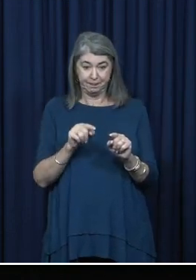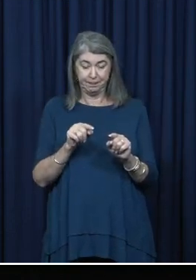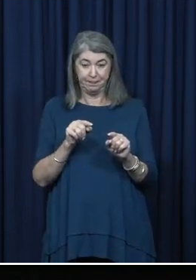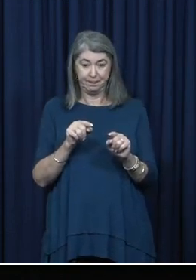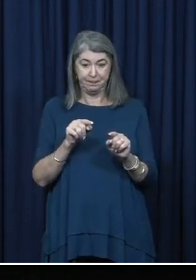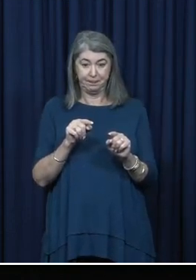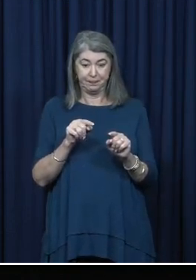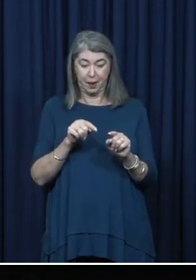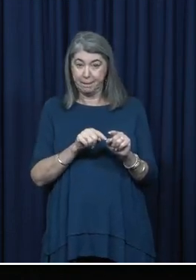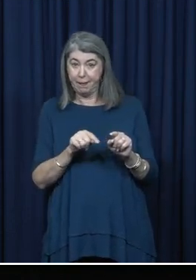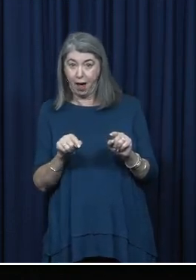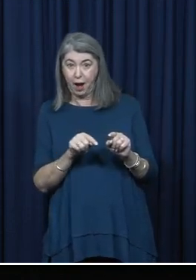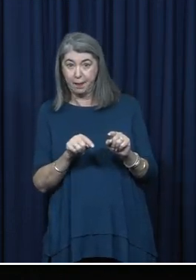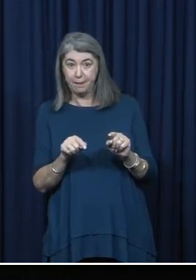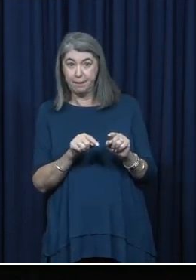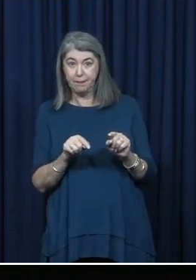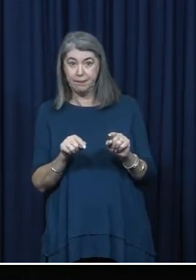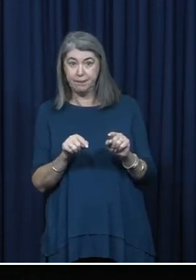scrolling to the bottom,